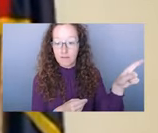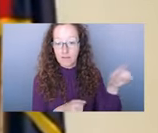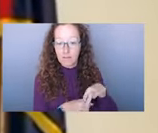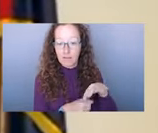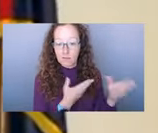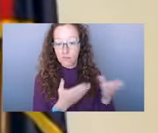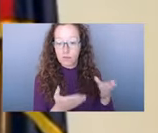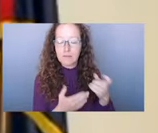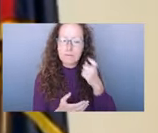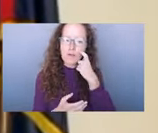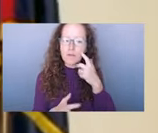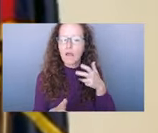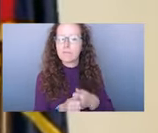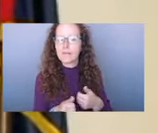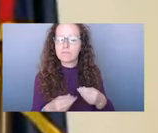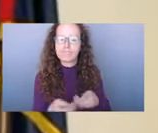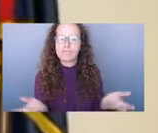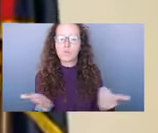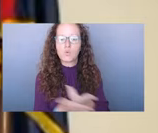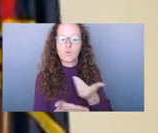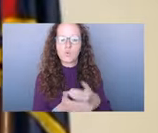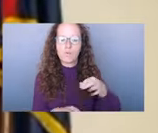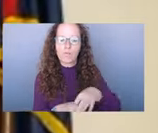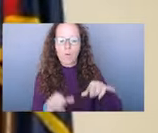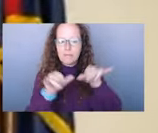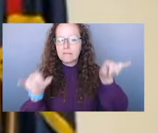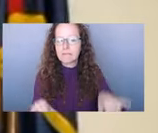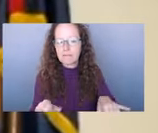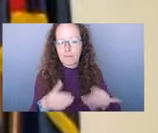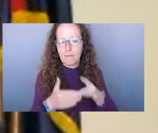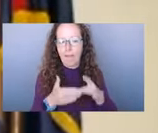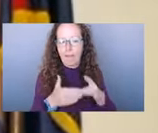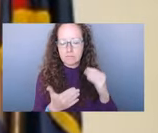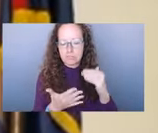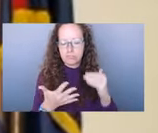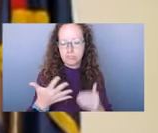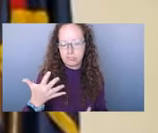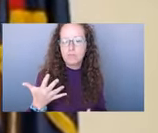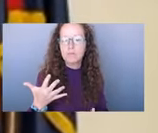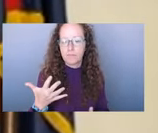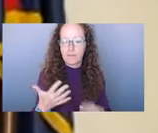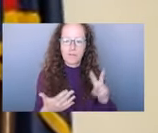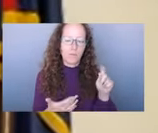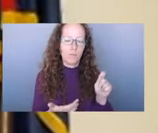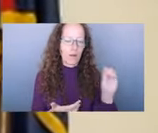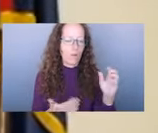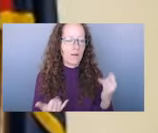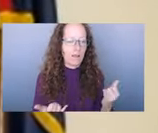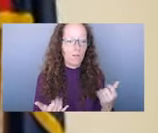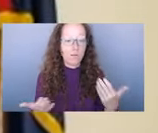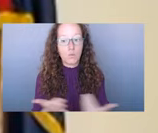VVSG 2.0. And there was lots of security enhancements that were required out of that. So now